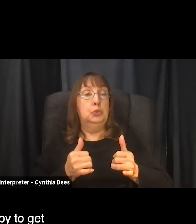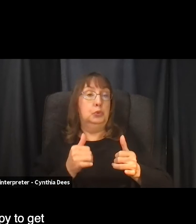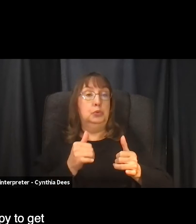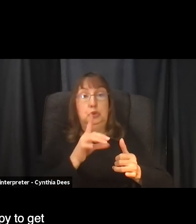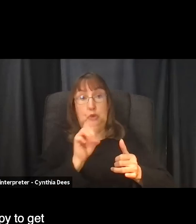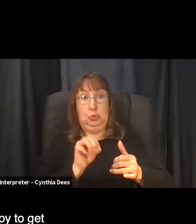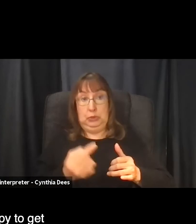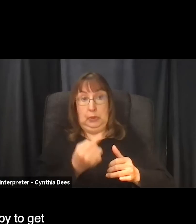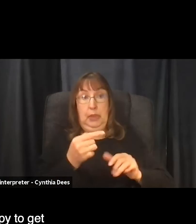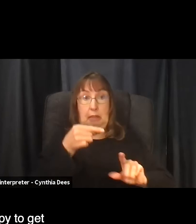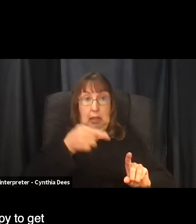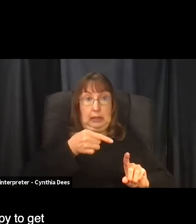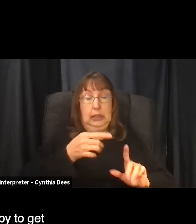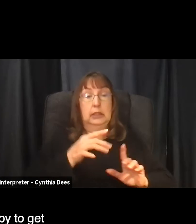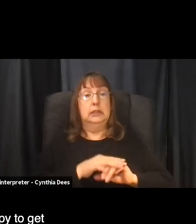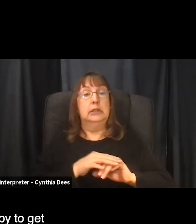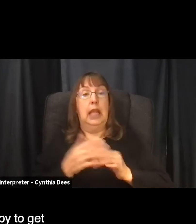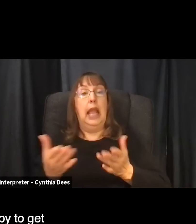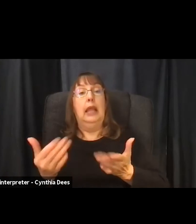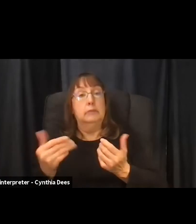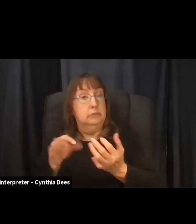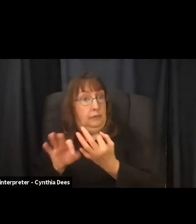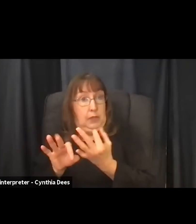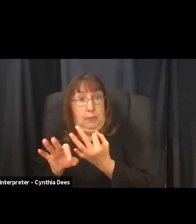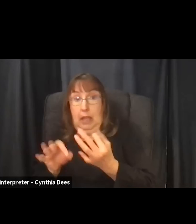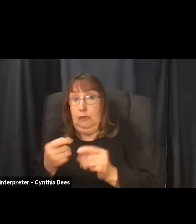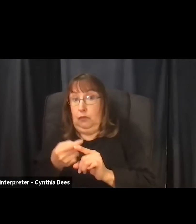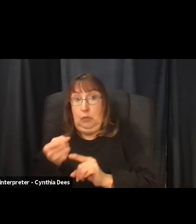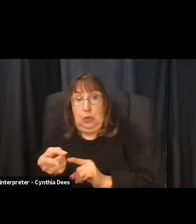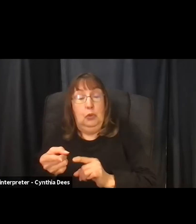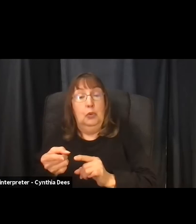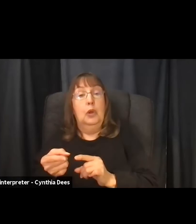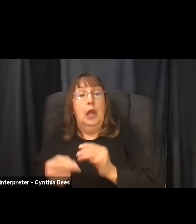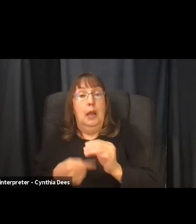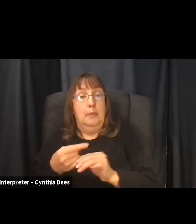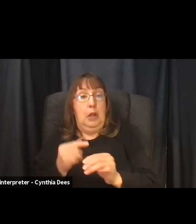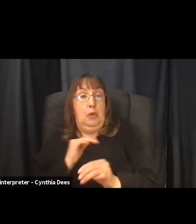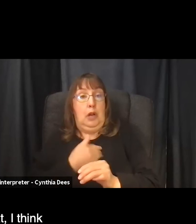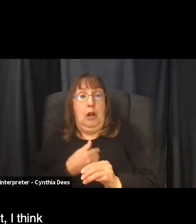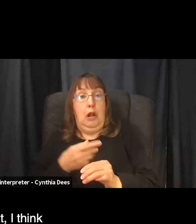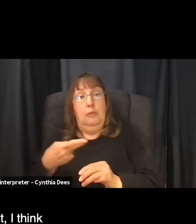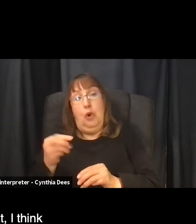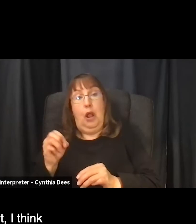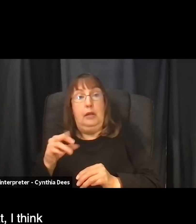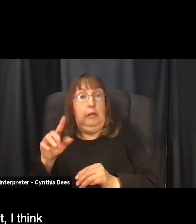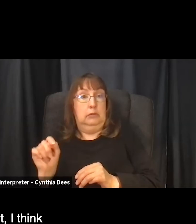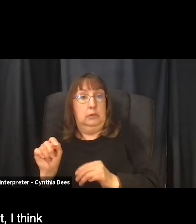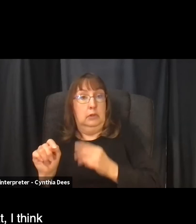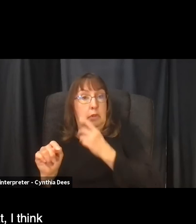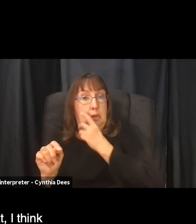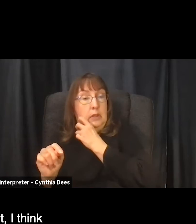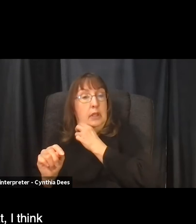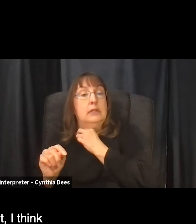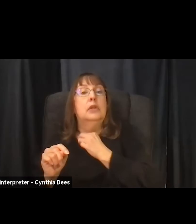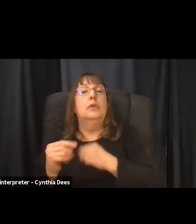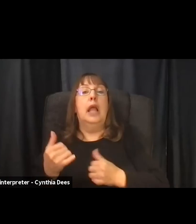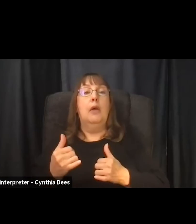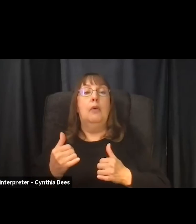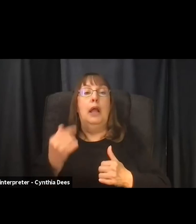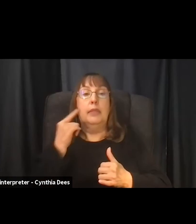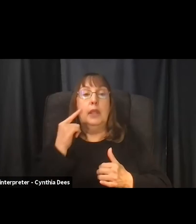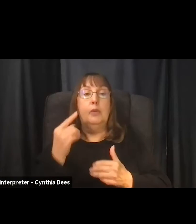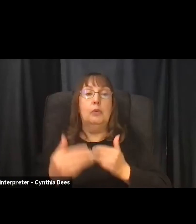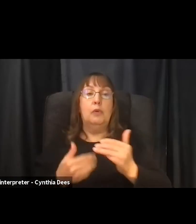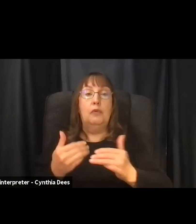to get your feedback, on our products. And from that, I think we're moving forward into